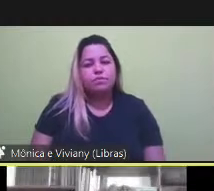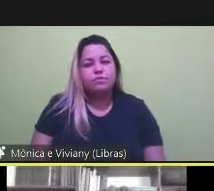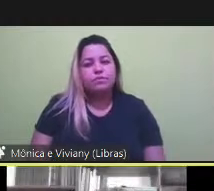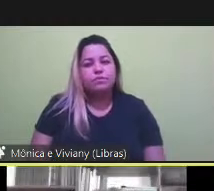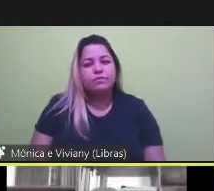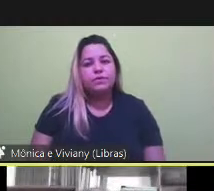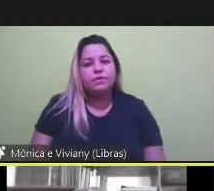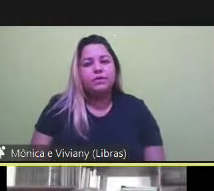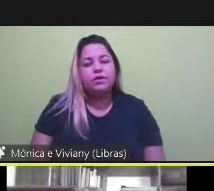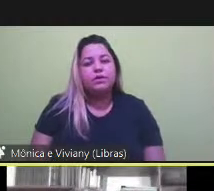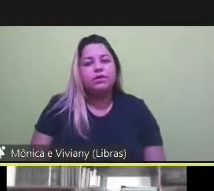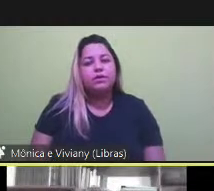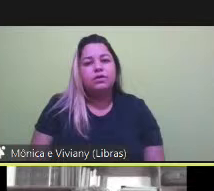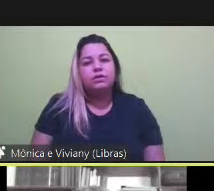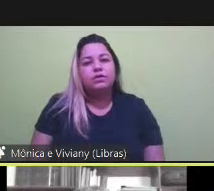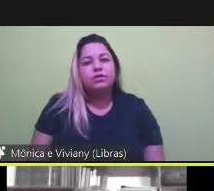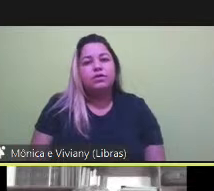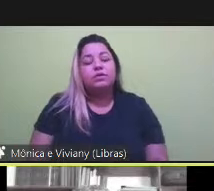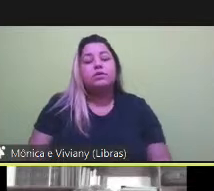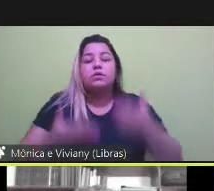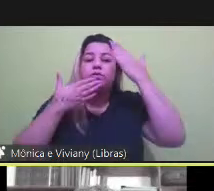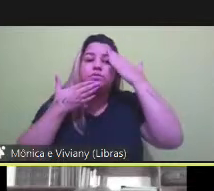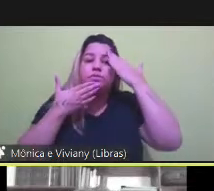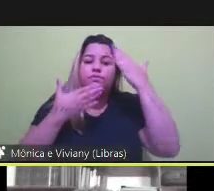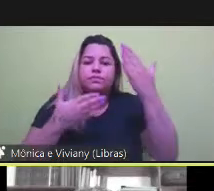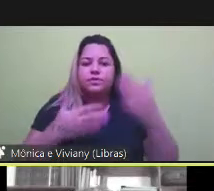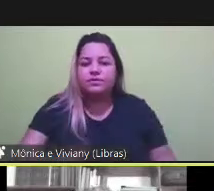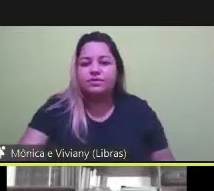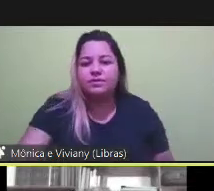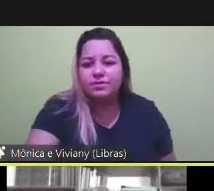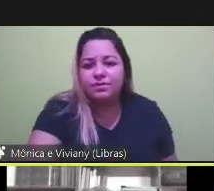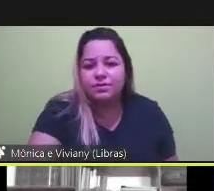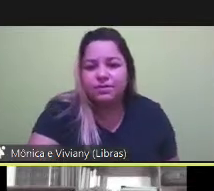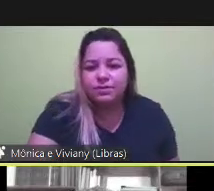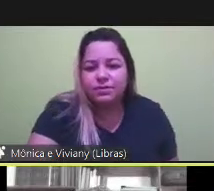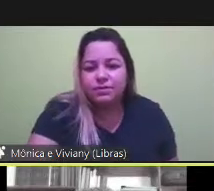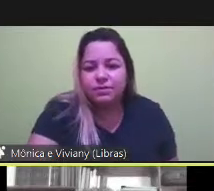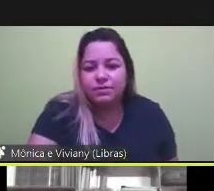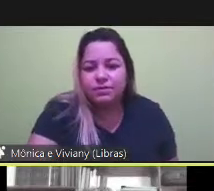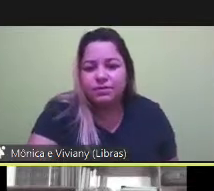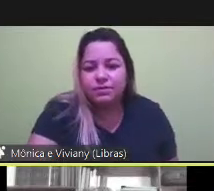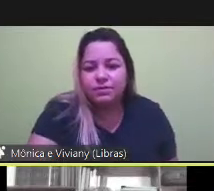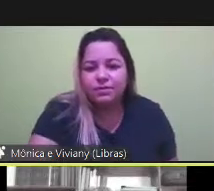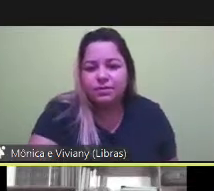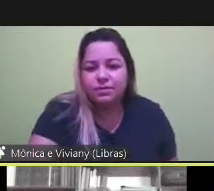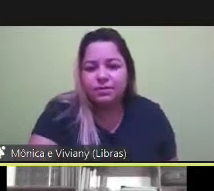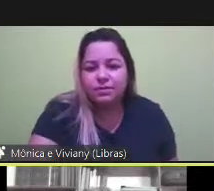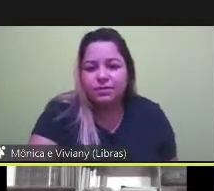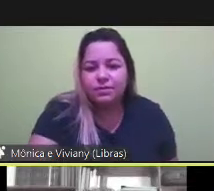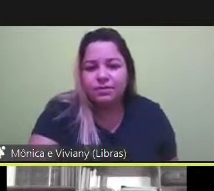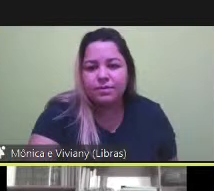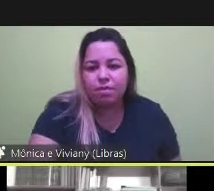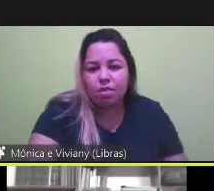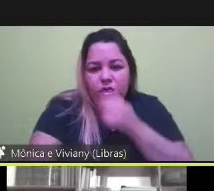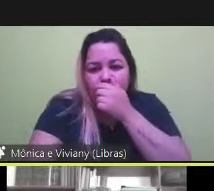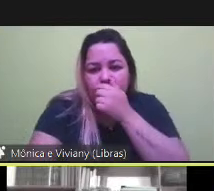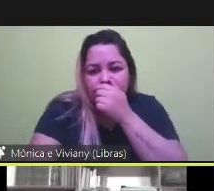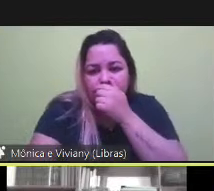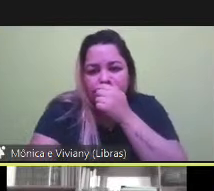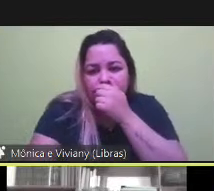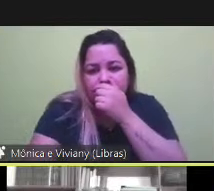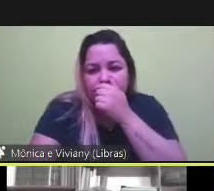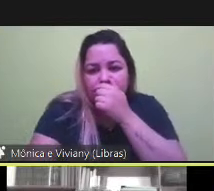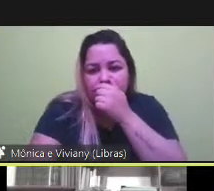Buenas tardes. Muchas gracias a la organización por invitarnos a participar en este seminario